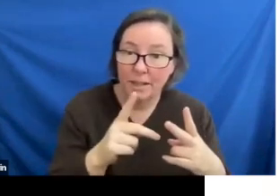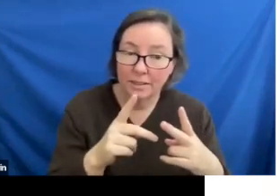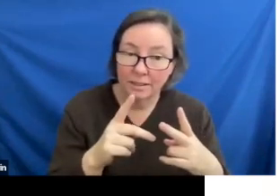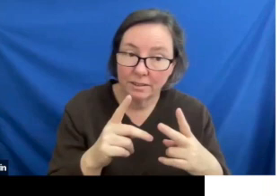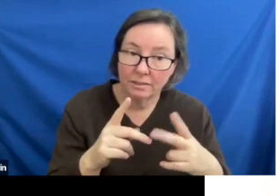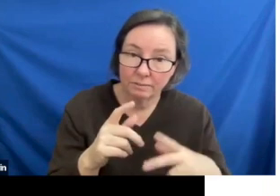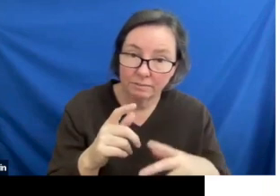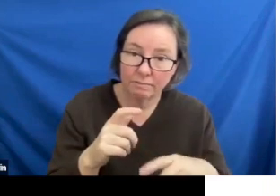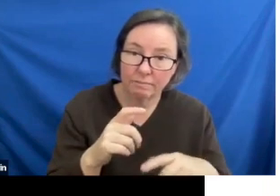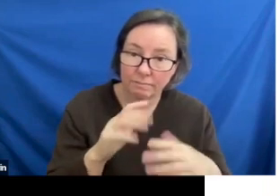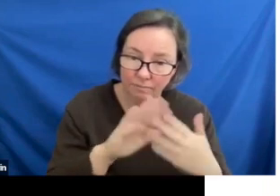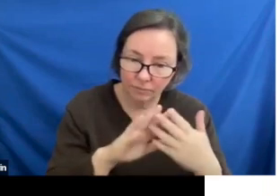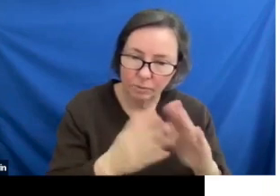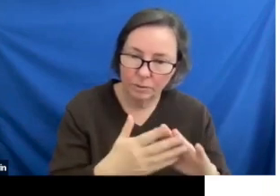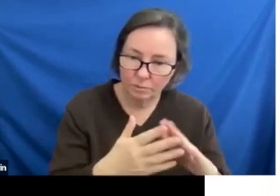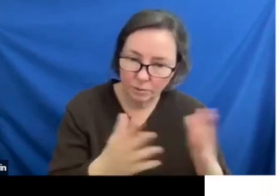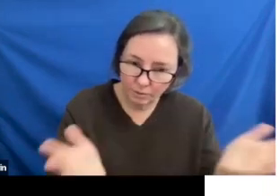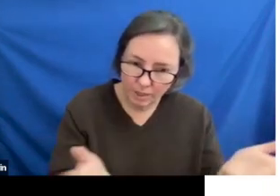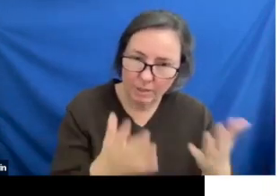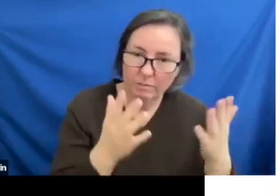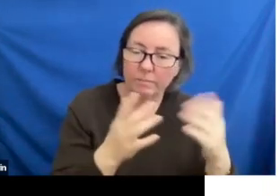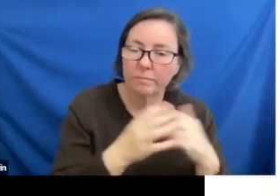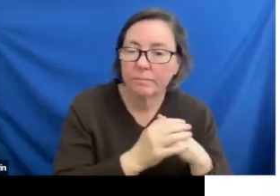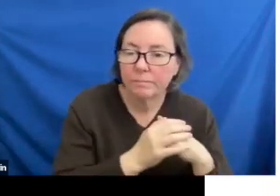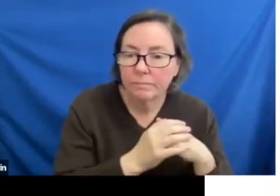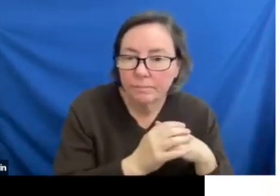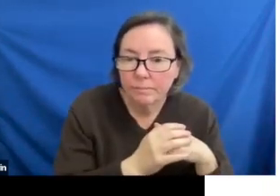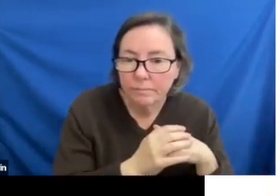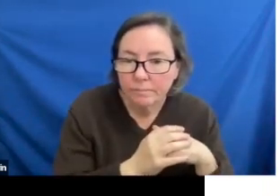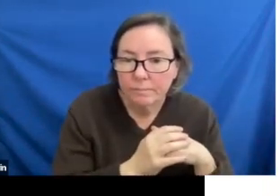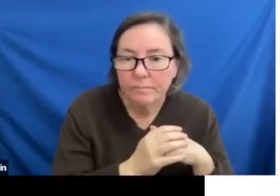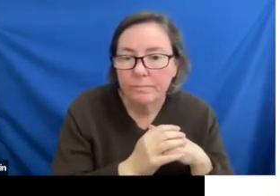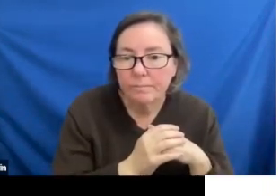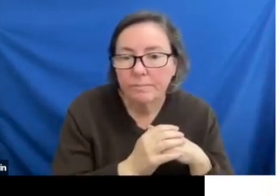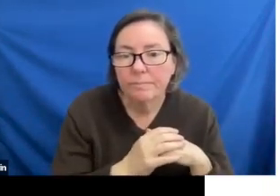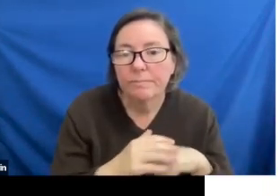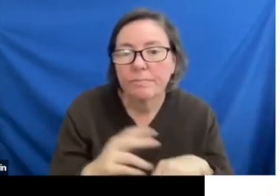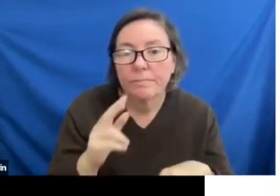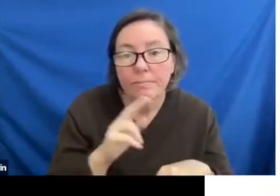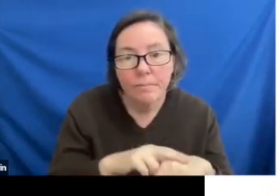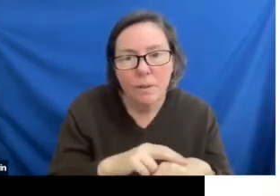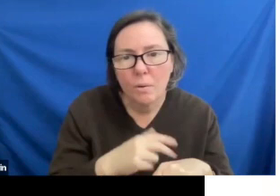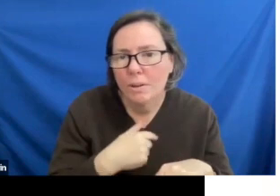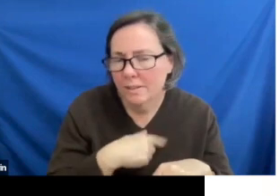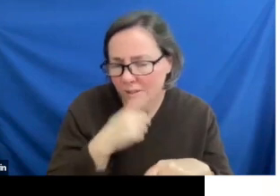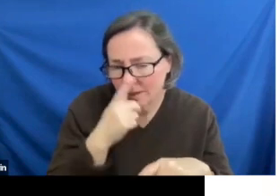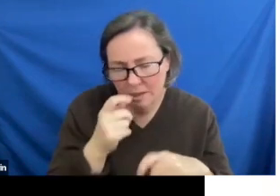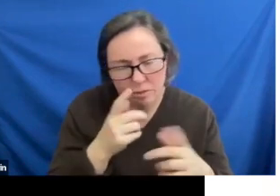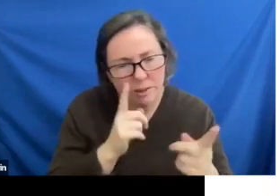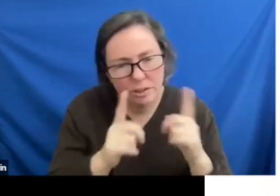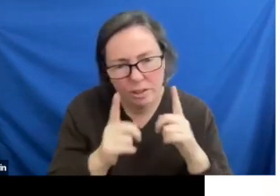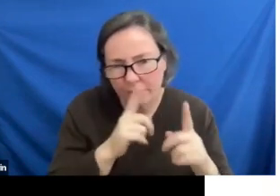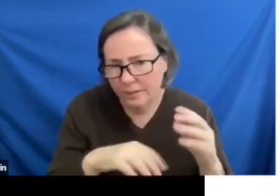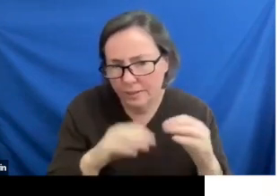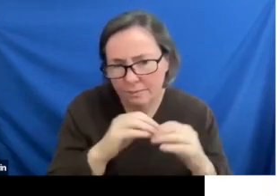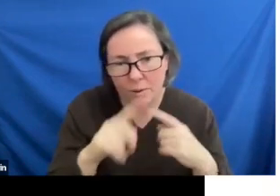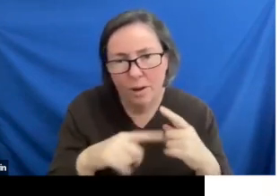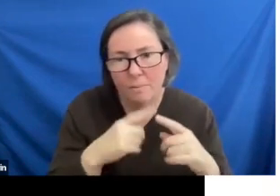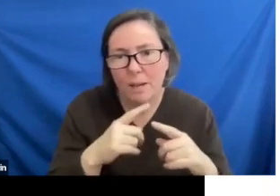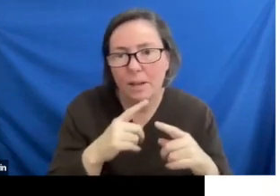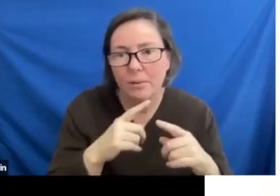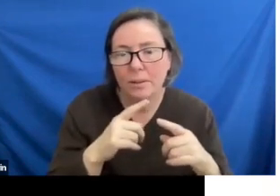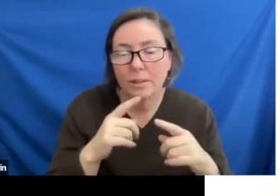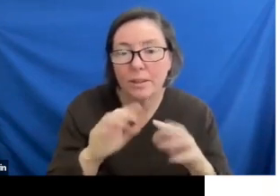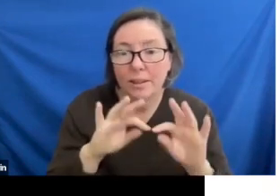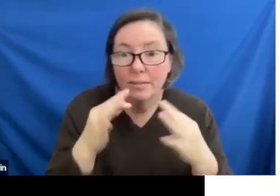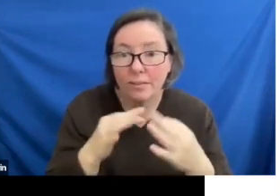it back to community. And of course, interested in more conversations about the migrants and